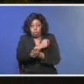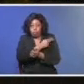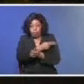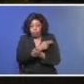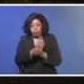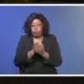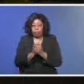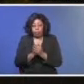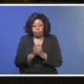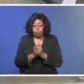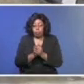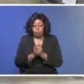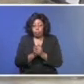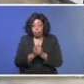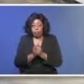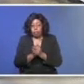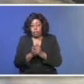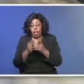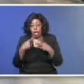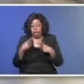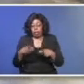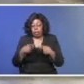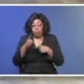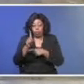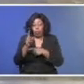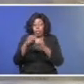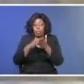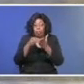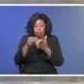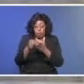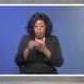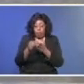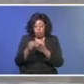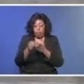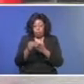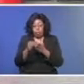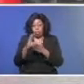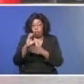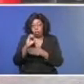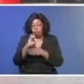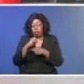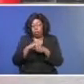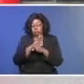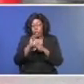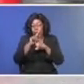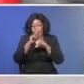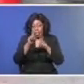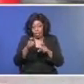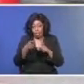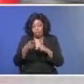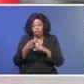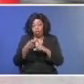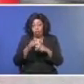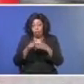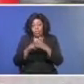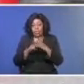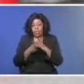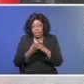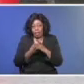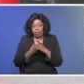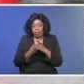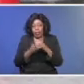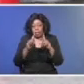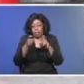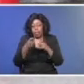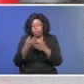reached a major milestone, having administered 1 million SARS-CoV-2 tests since launching its mass testing initiative